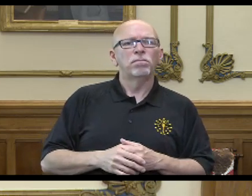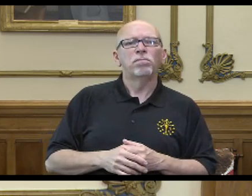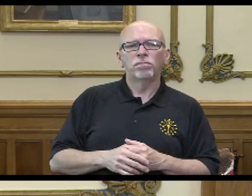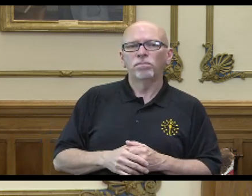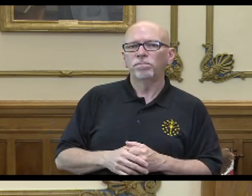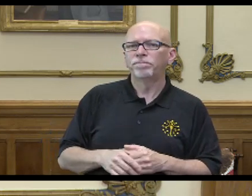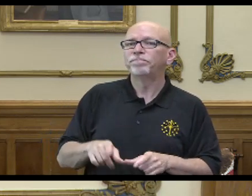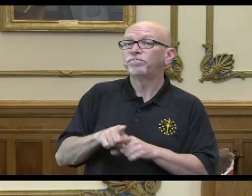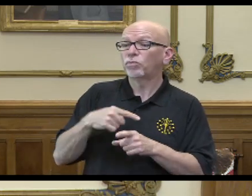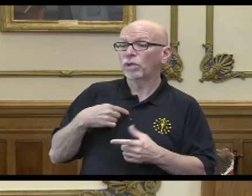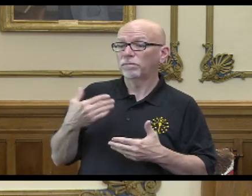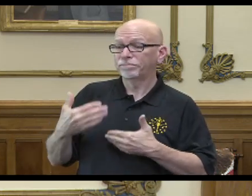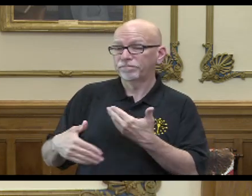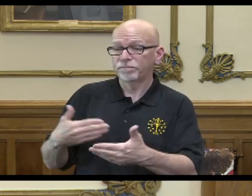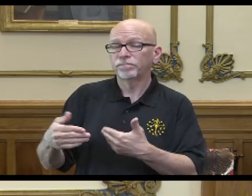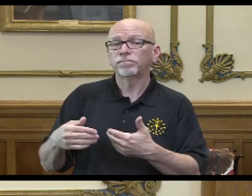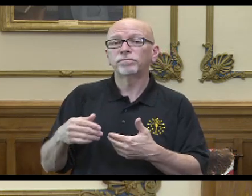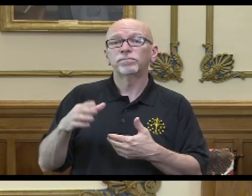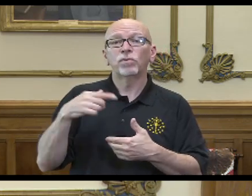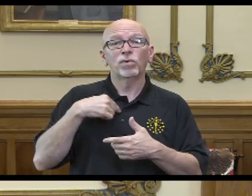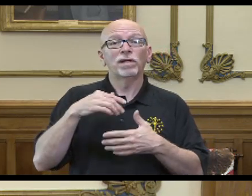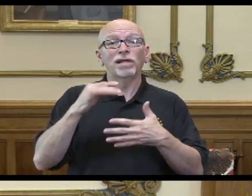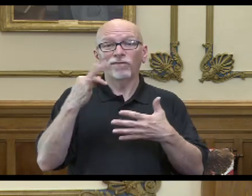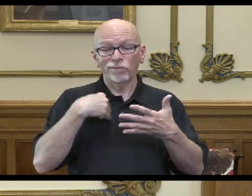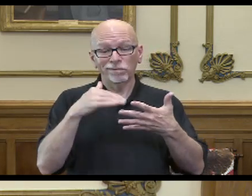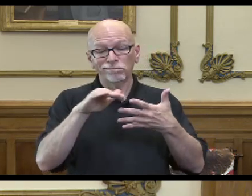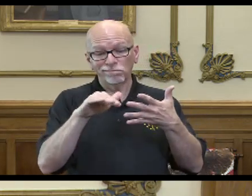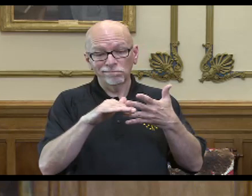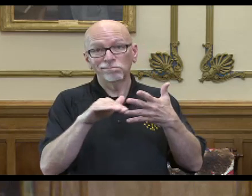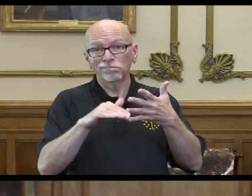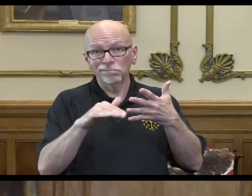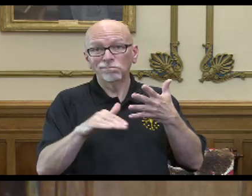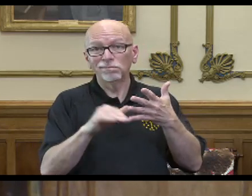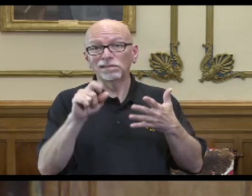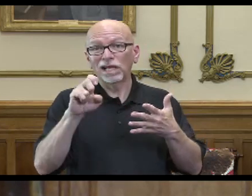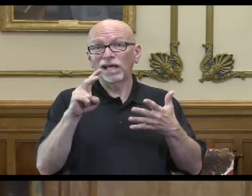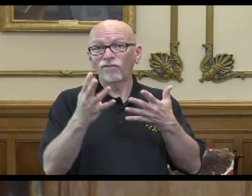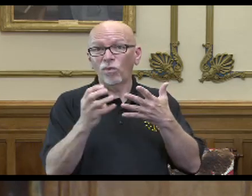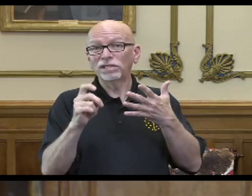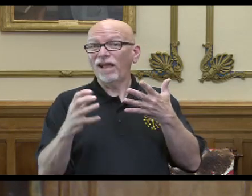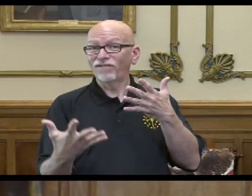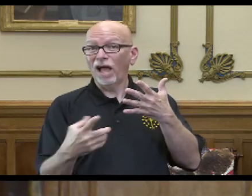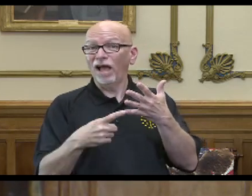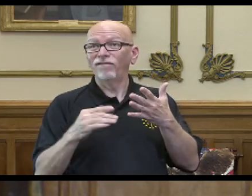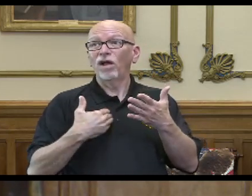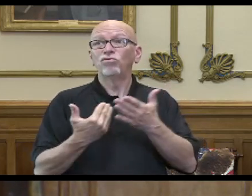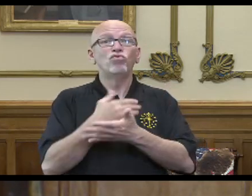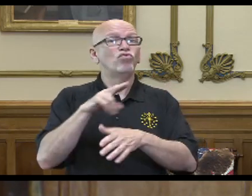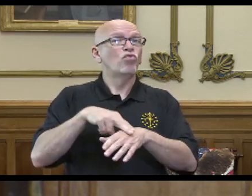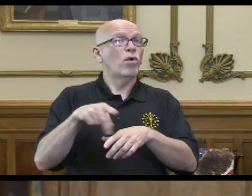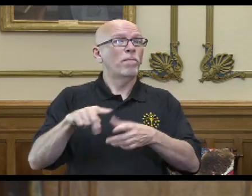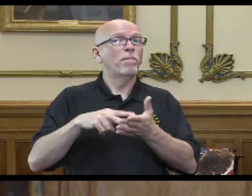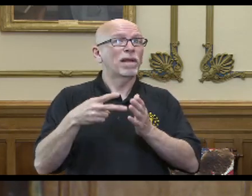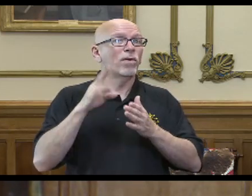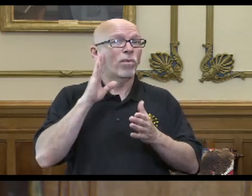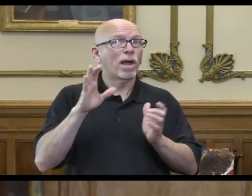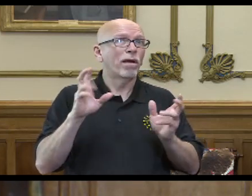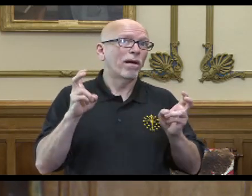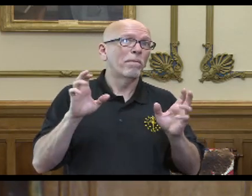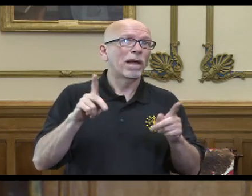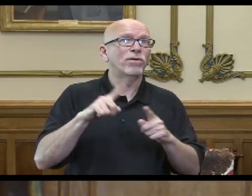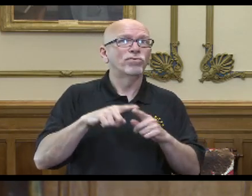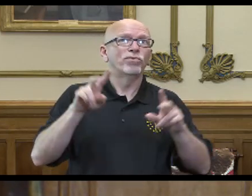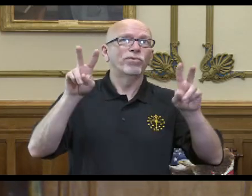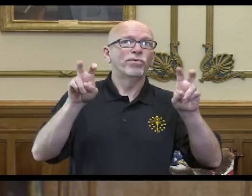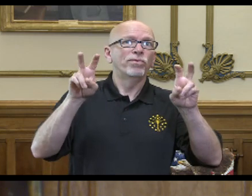So as we go forward, and even when we go to stage 5 and establish our new normal, which means that things will be hopefully back to what we